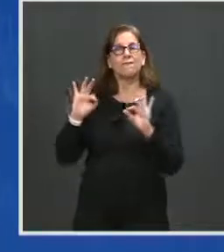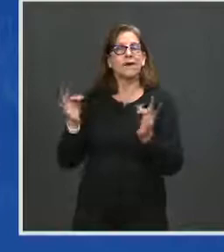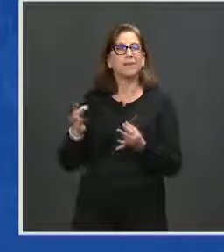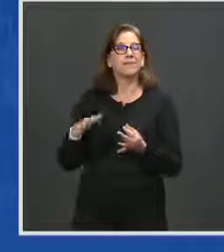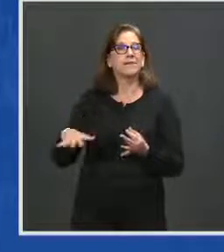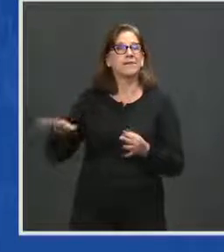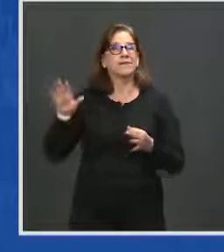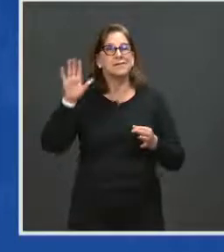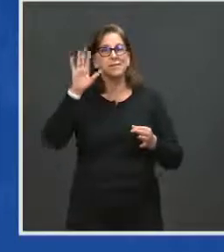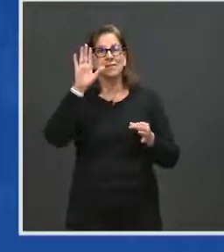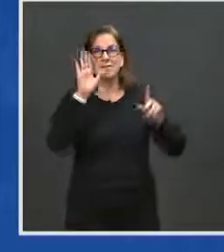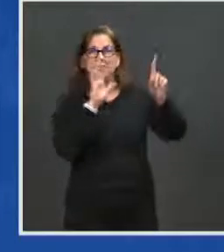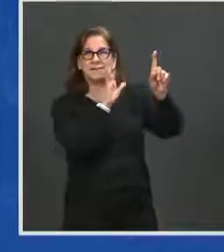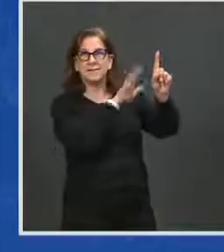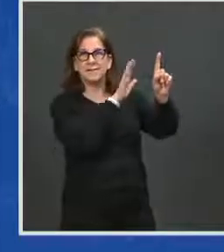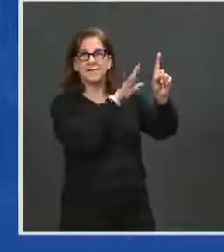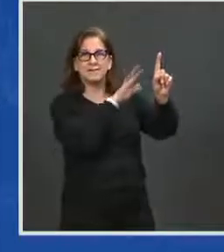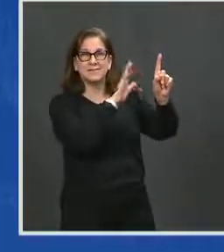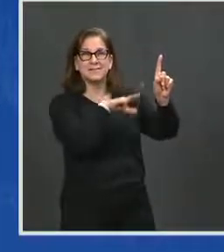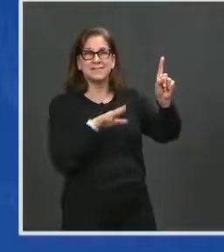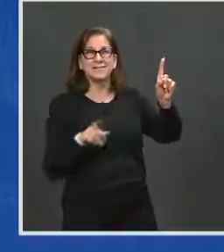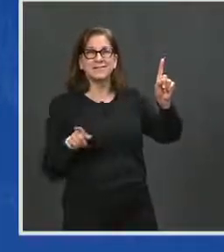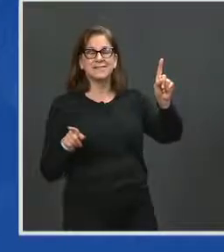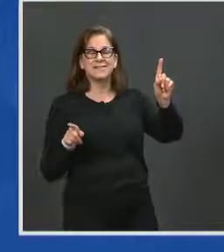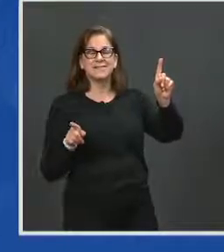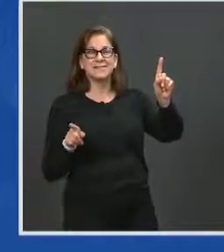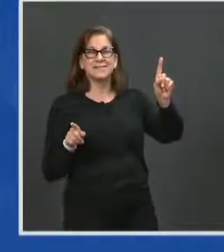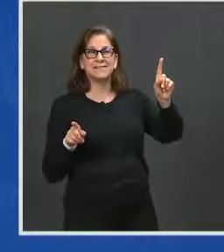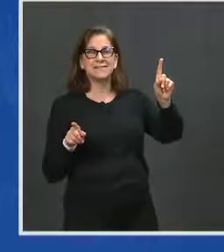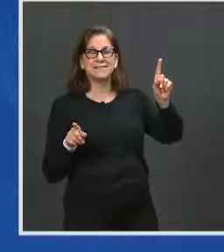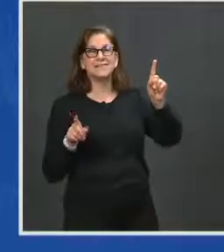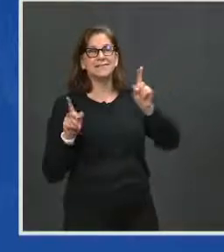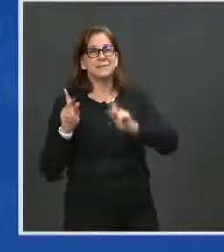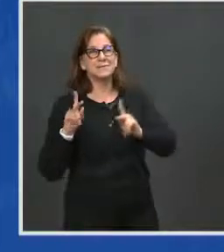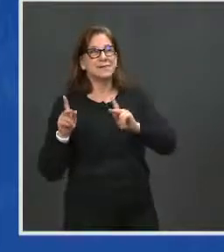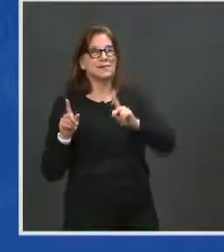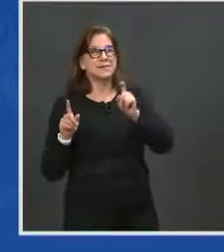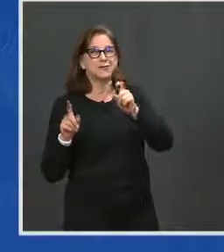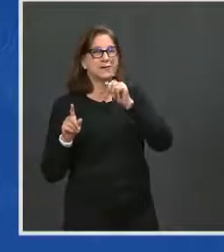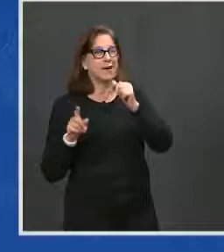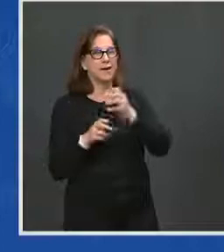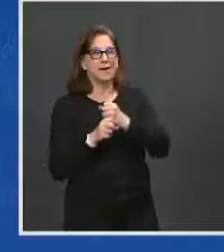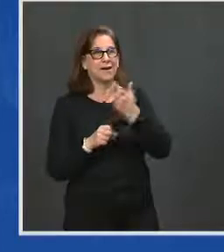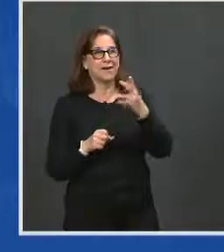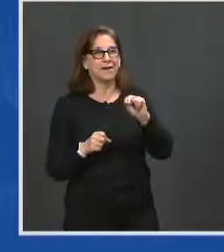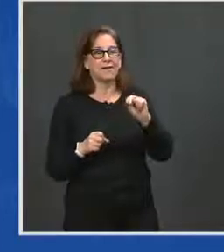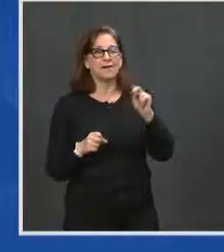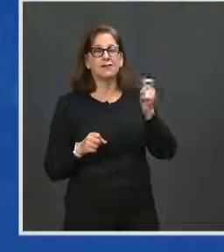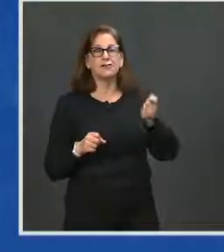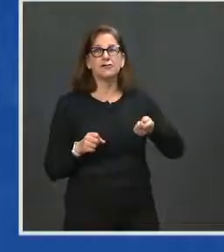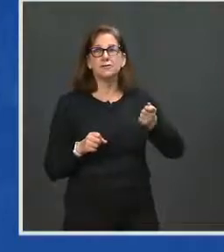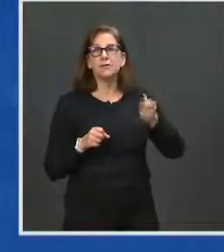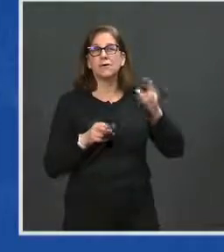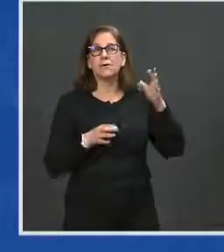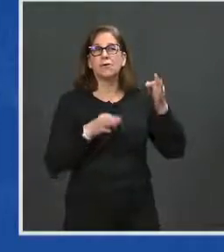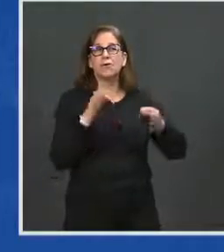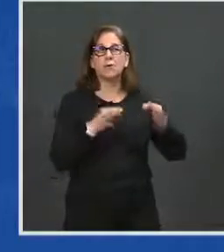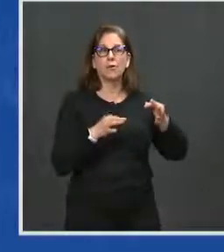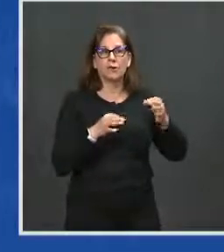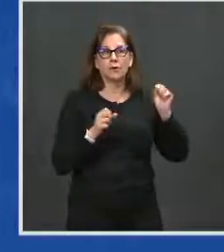people in crisis from accessing firearms if they present a danger to themselves or to